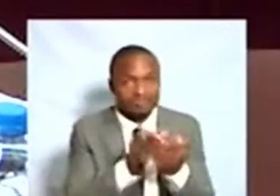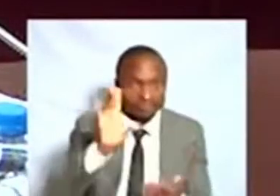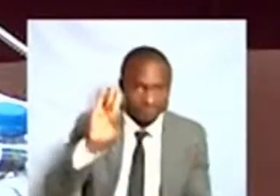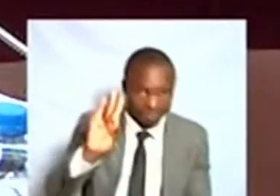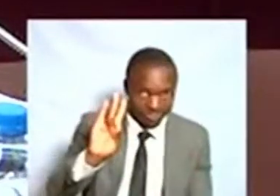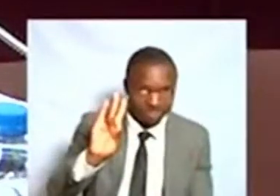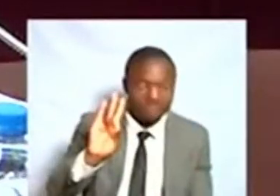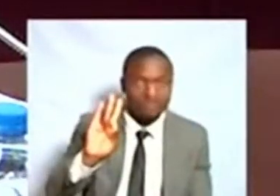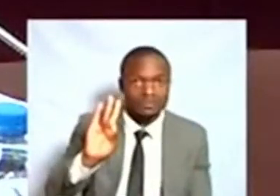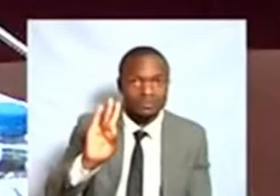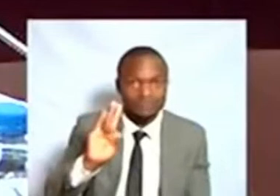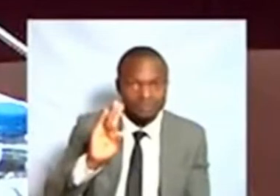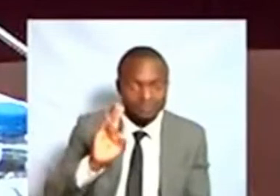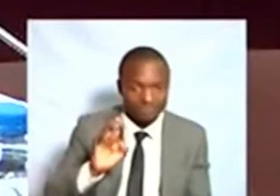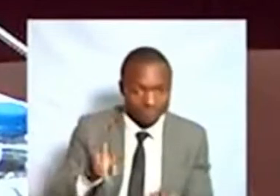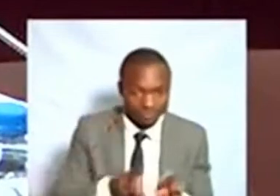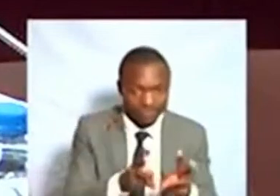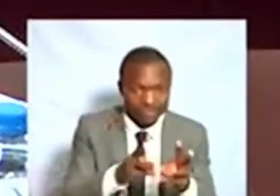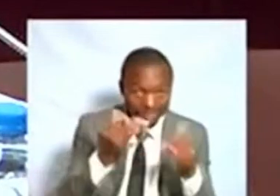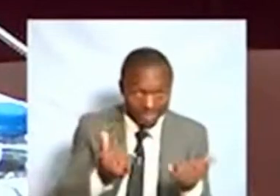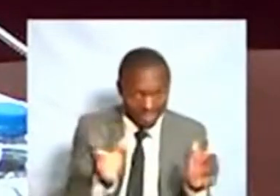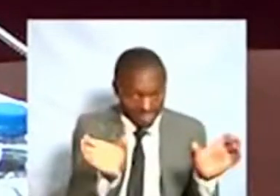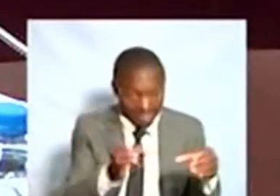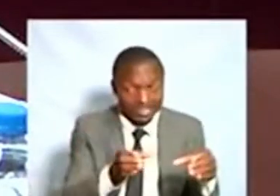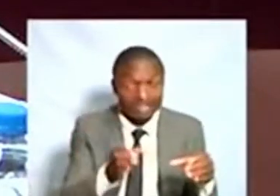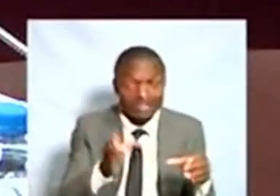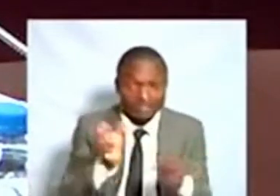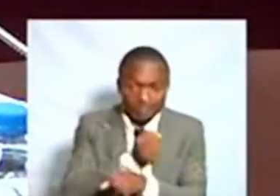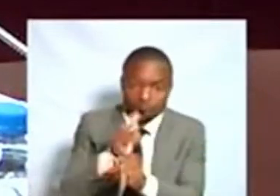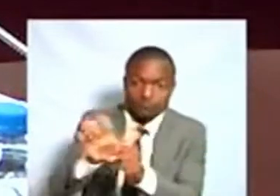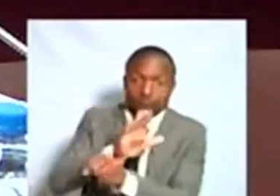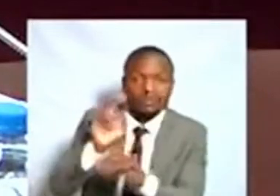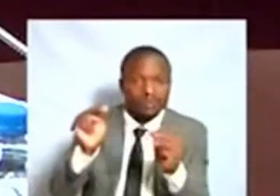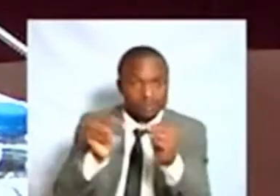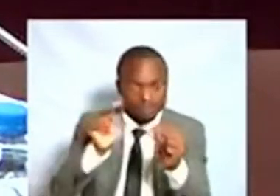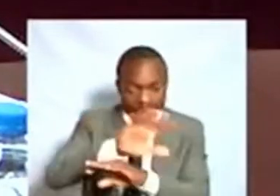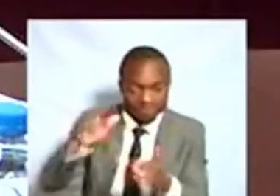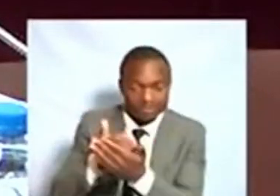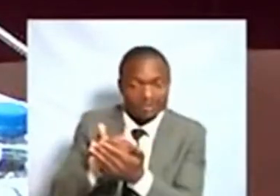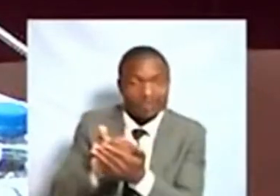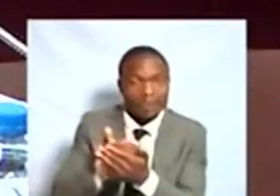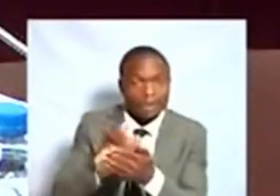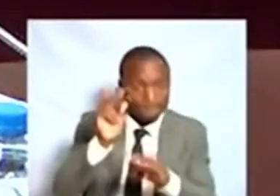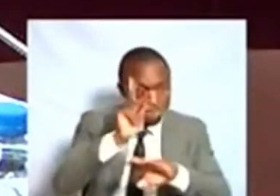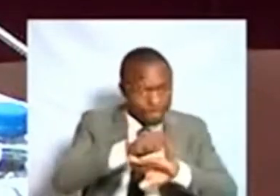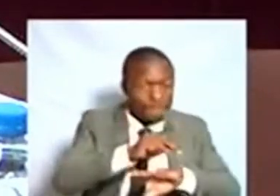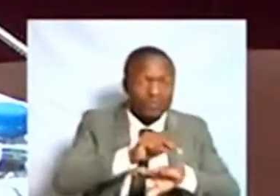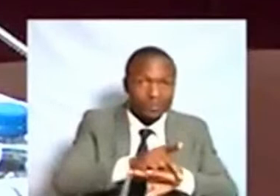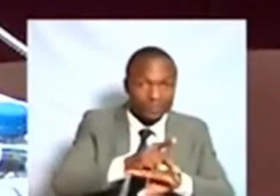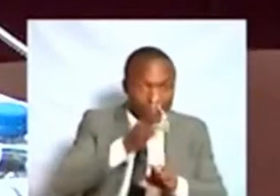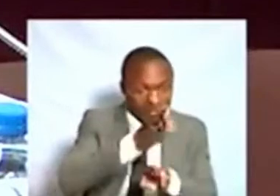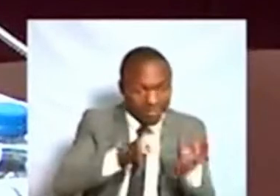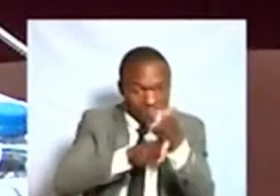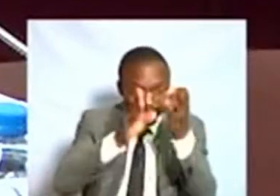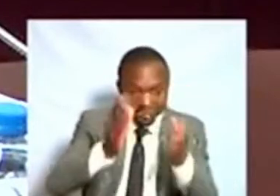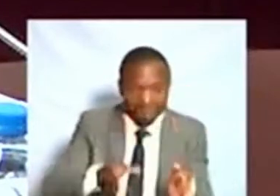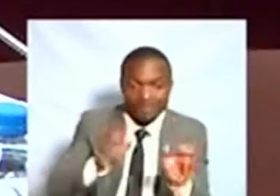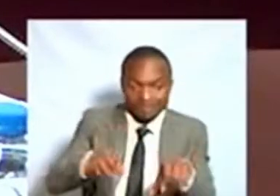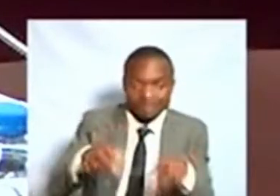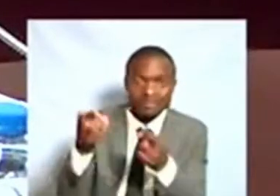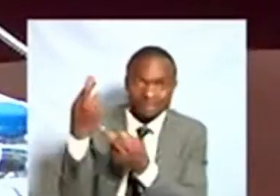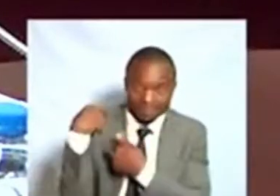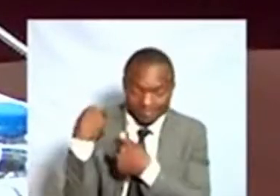Remedial measure. The Council now considers full contracts for all projects so that the contractor is responsible